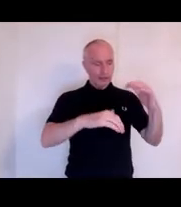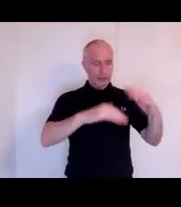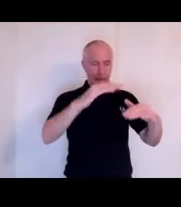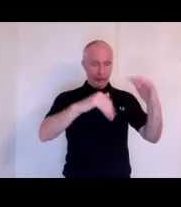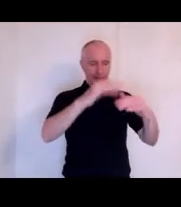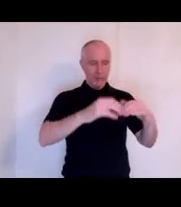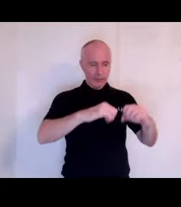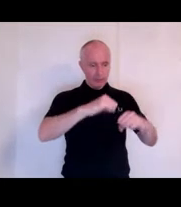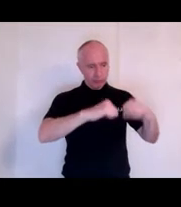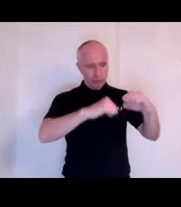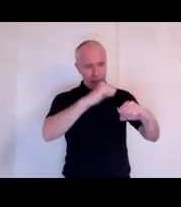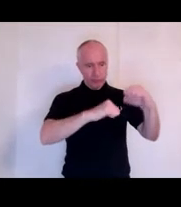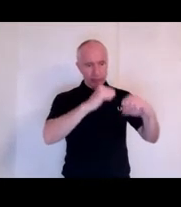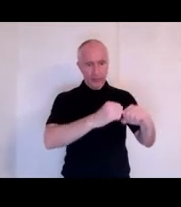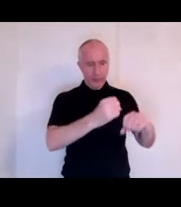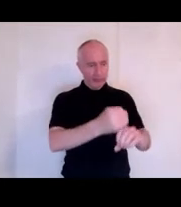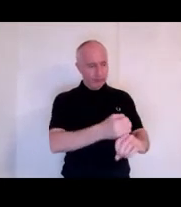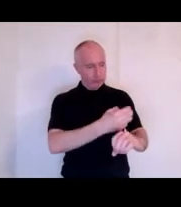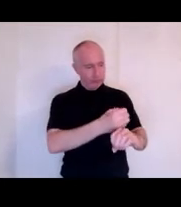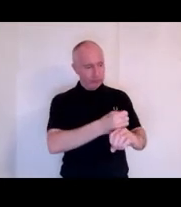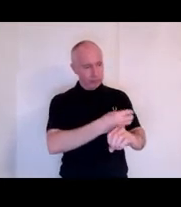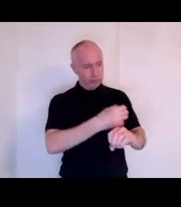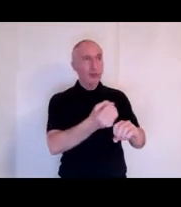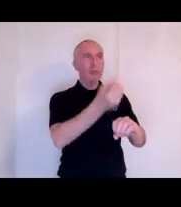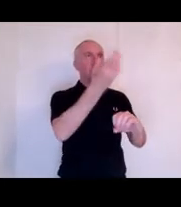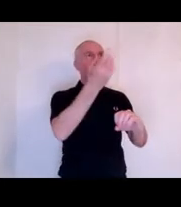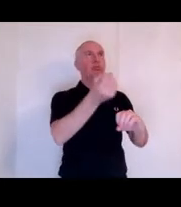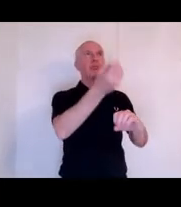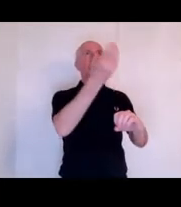routine basis for reactors across the UK.